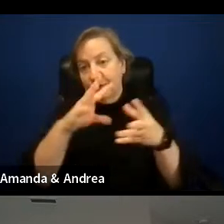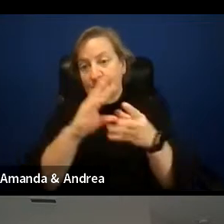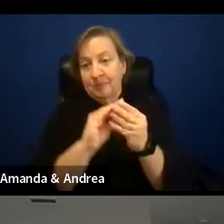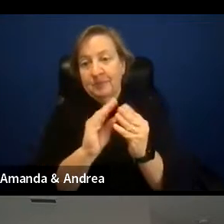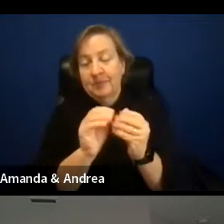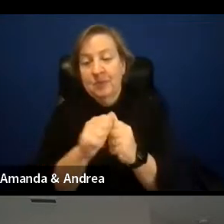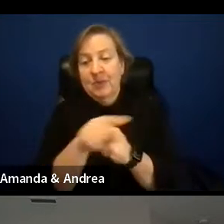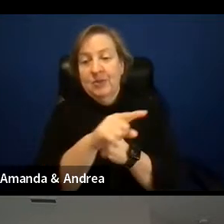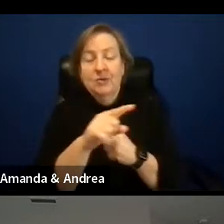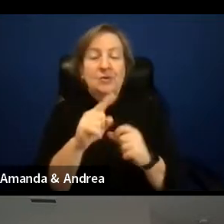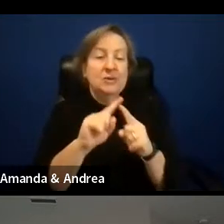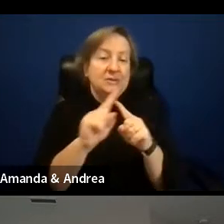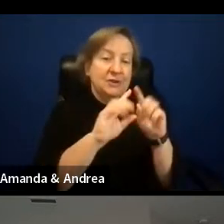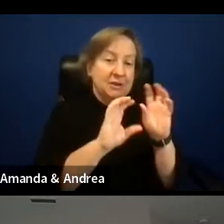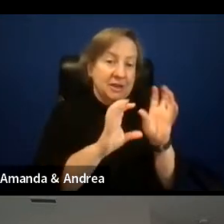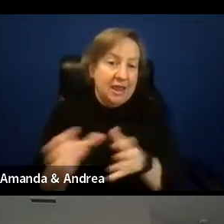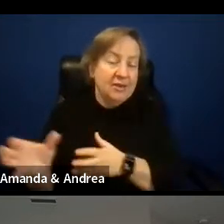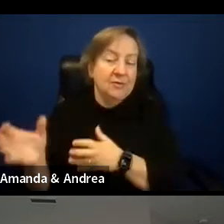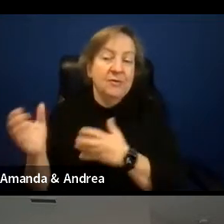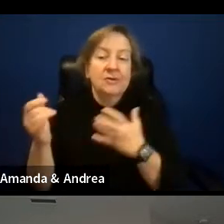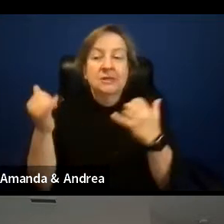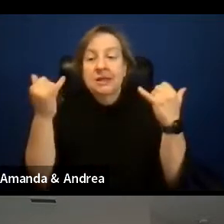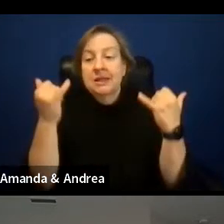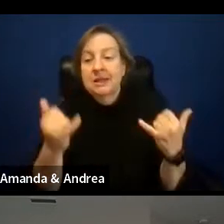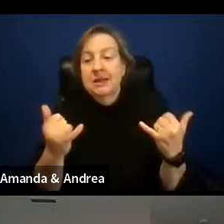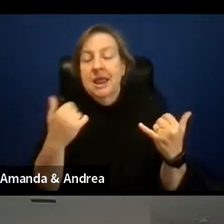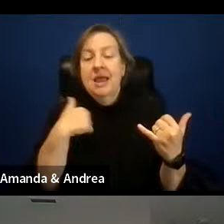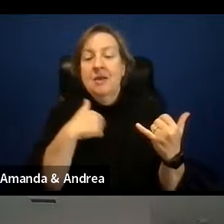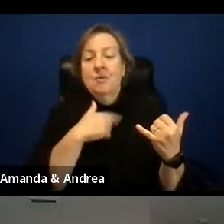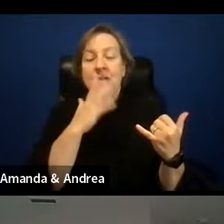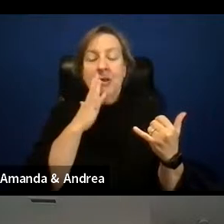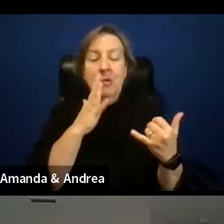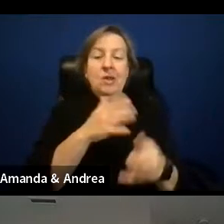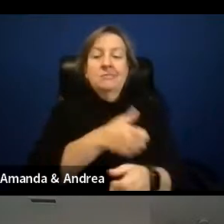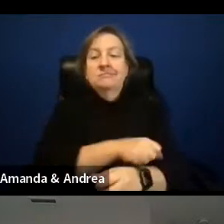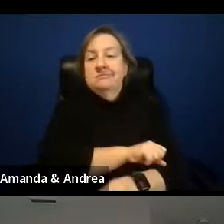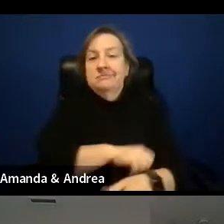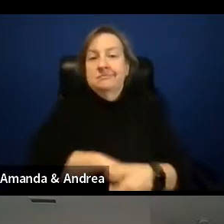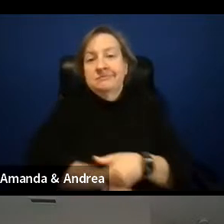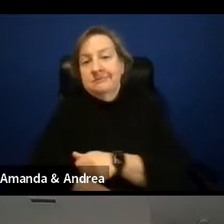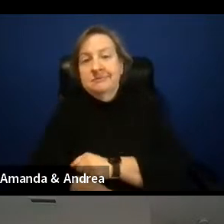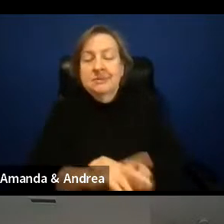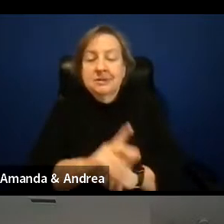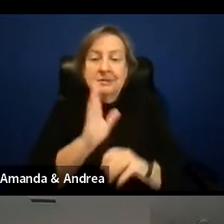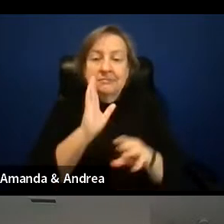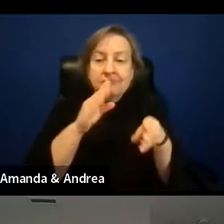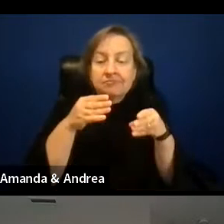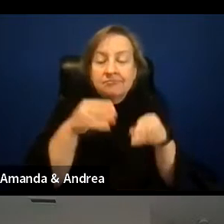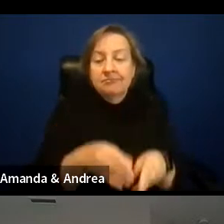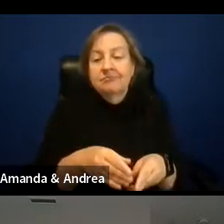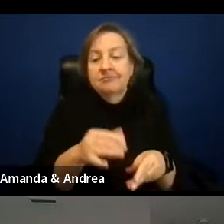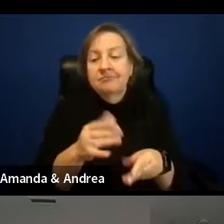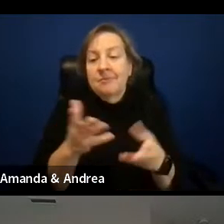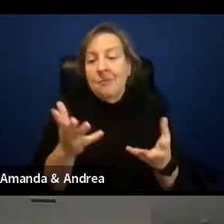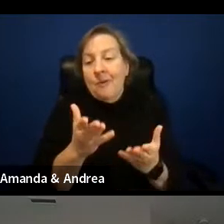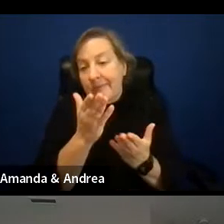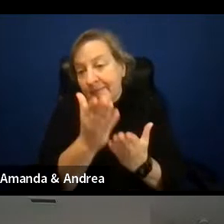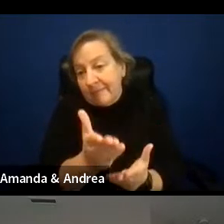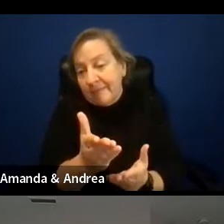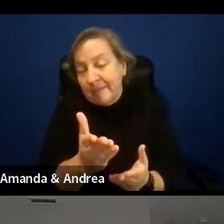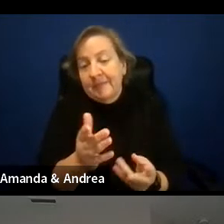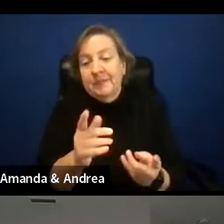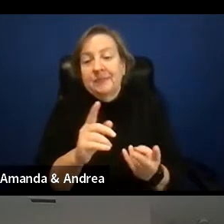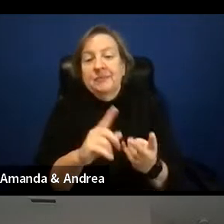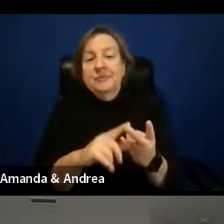different categories, and now we're getting to the part where we're getting to roll up our sleeves and really dig into these recommendations and